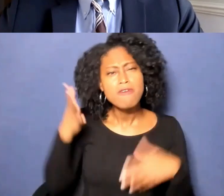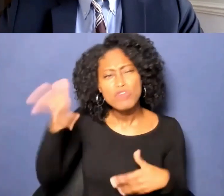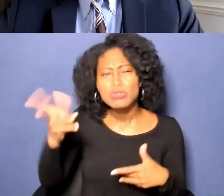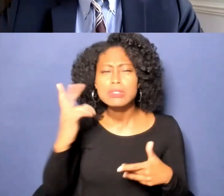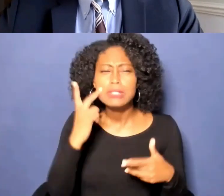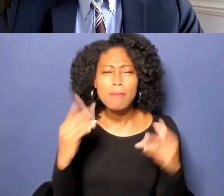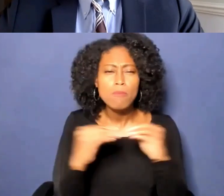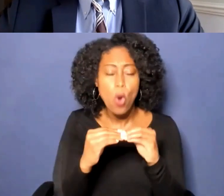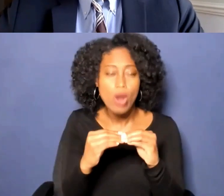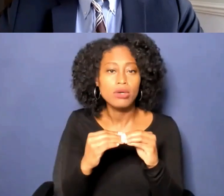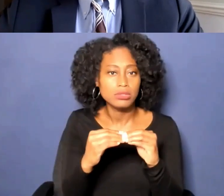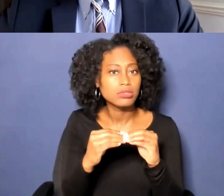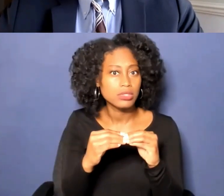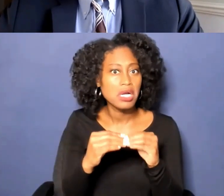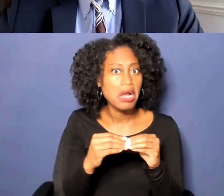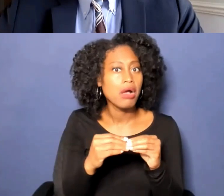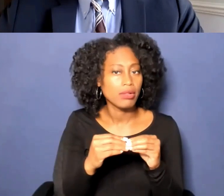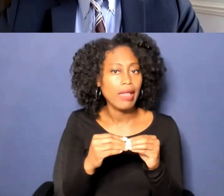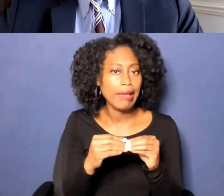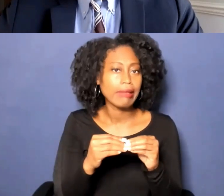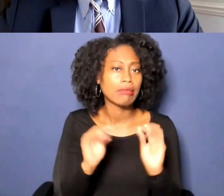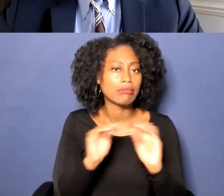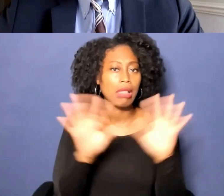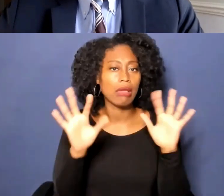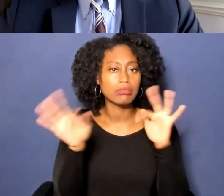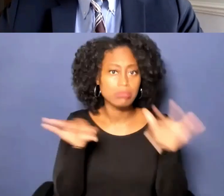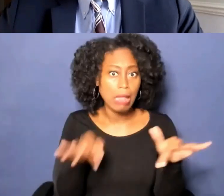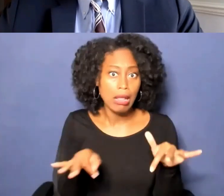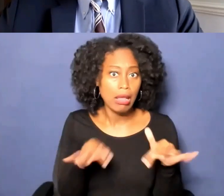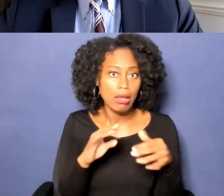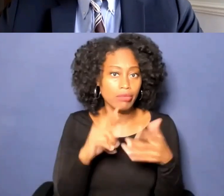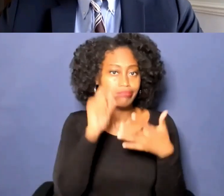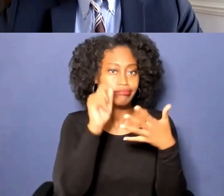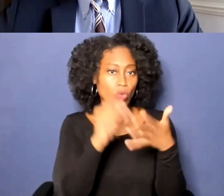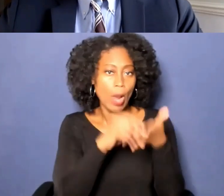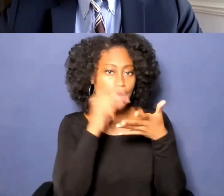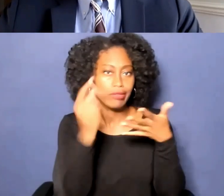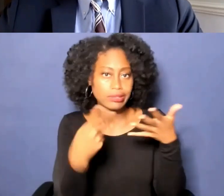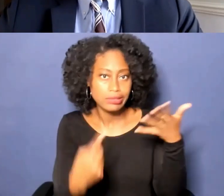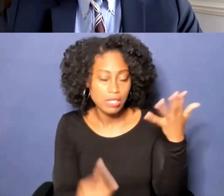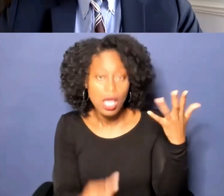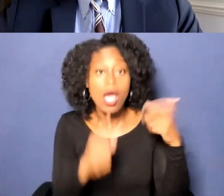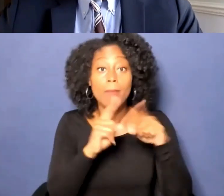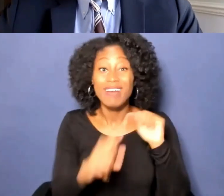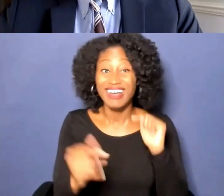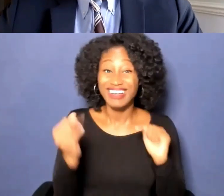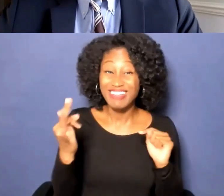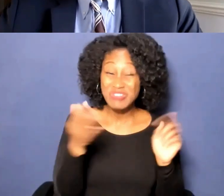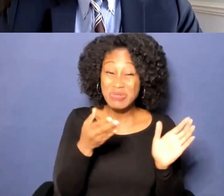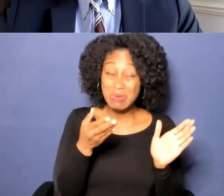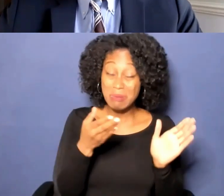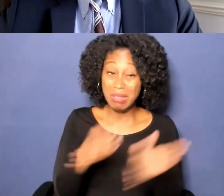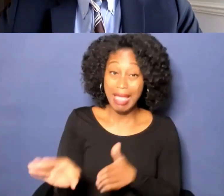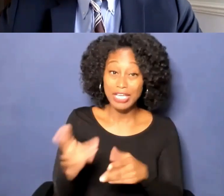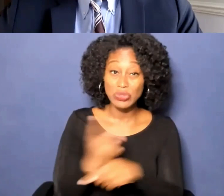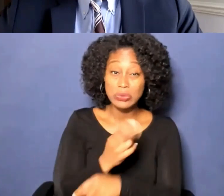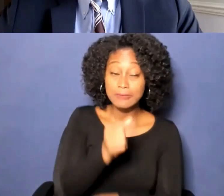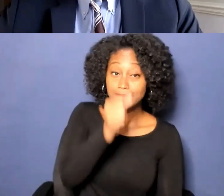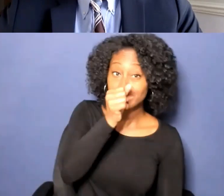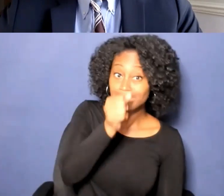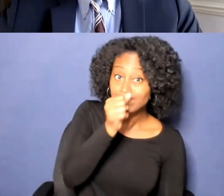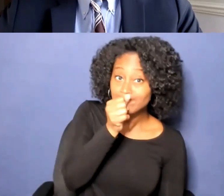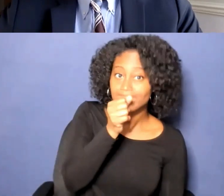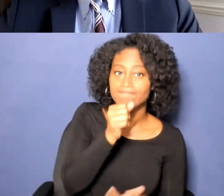using restricted data, I think it's better to think about using that in an institution where